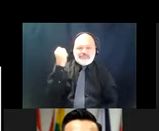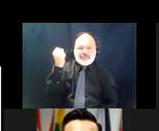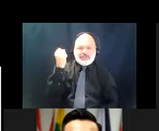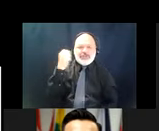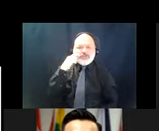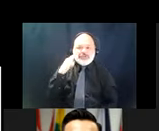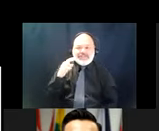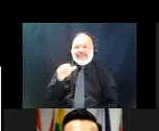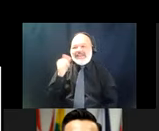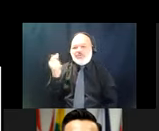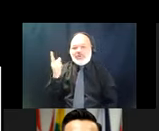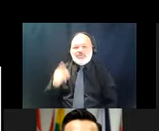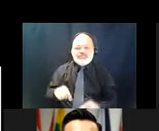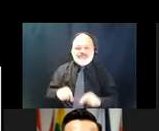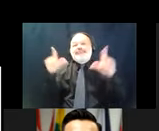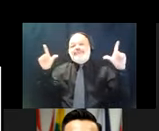see if anybody wants to jump in.